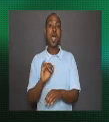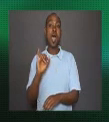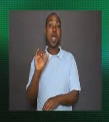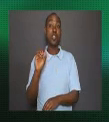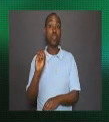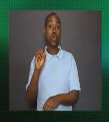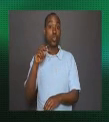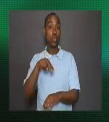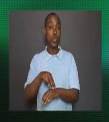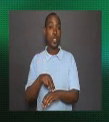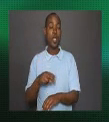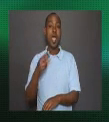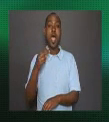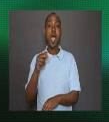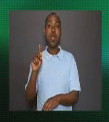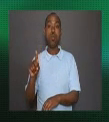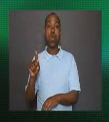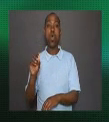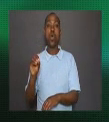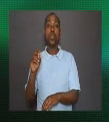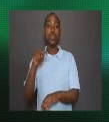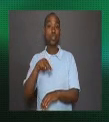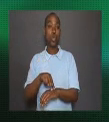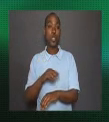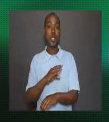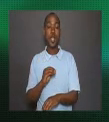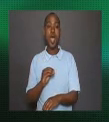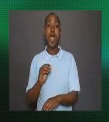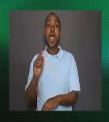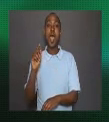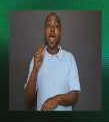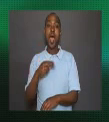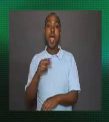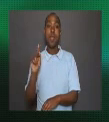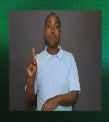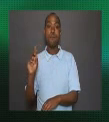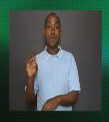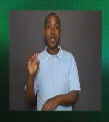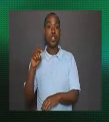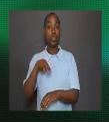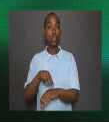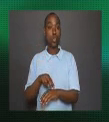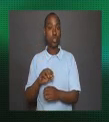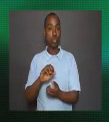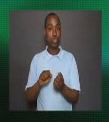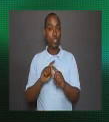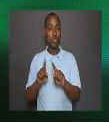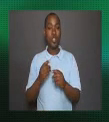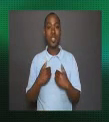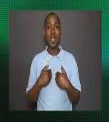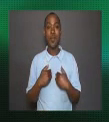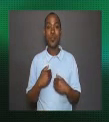isotonic, hypotonic, and hypertonic solutions. The cells in the